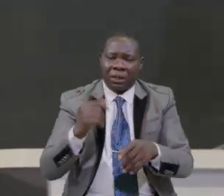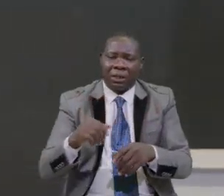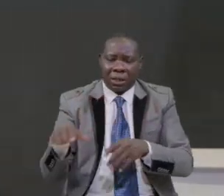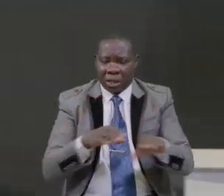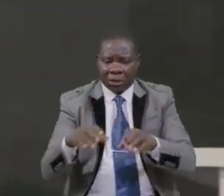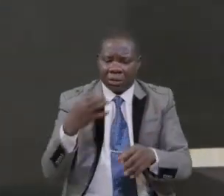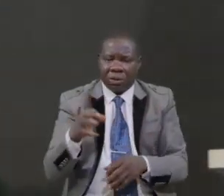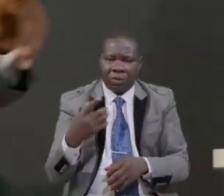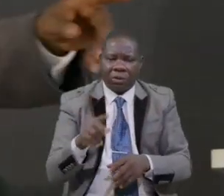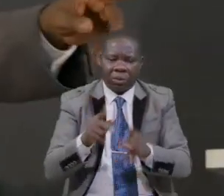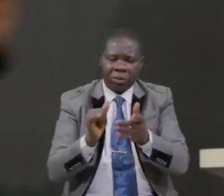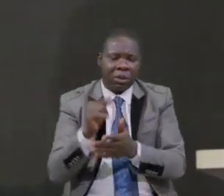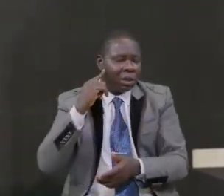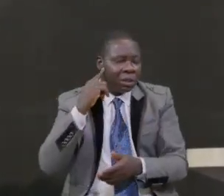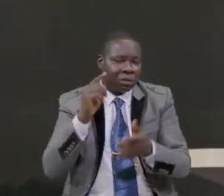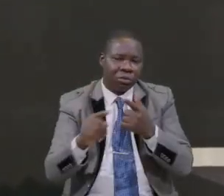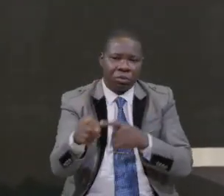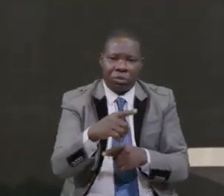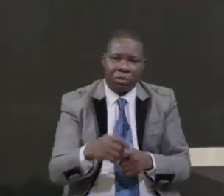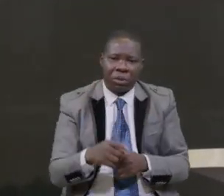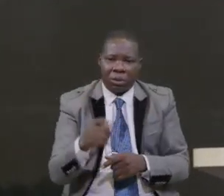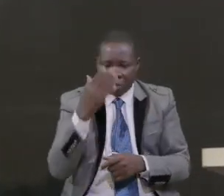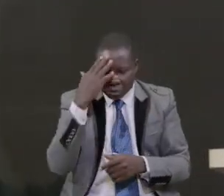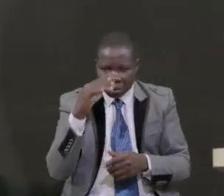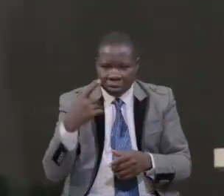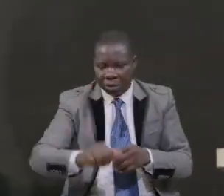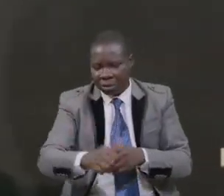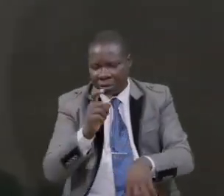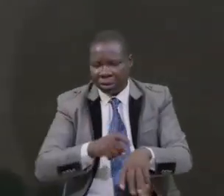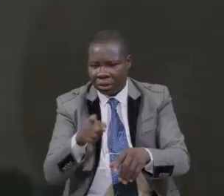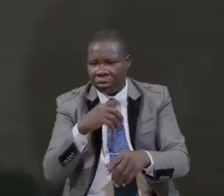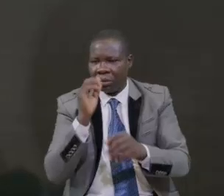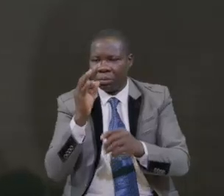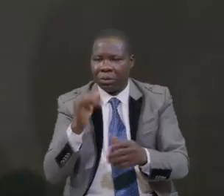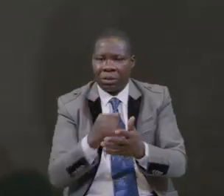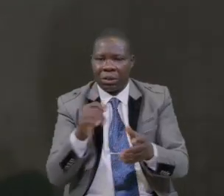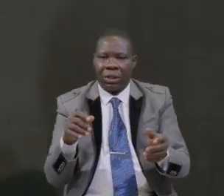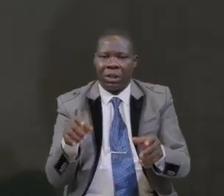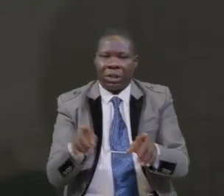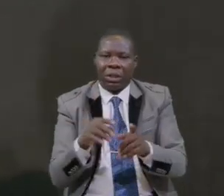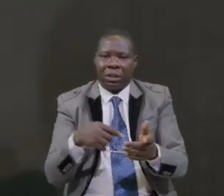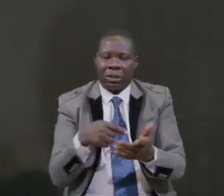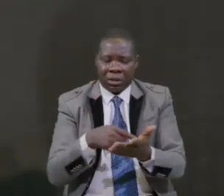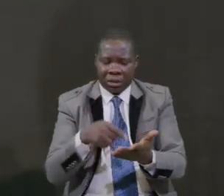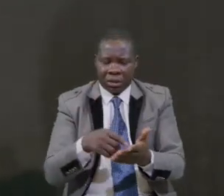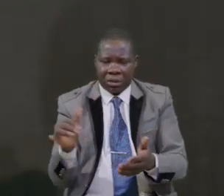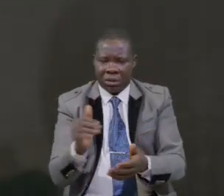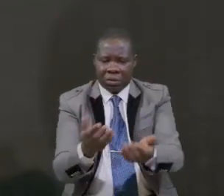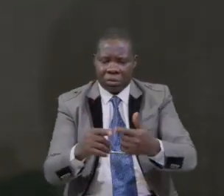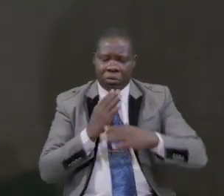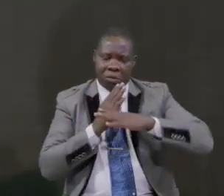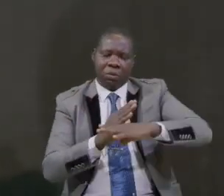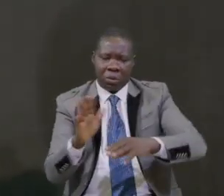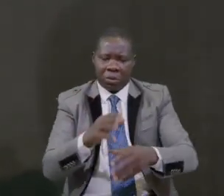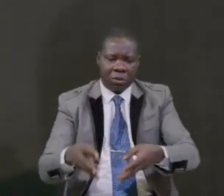to you. And, you know, the other time you preach it like this and they want to block your way so that you don't say that